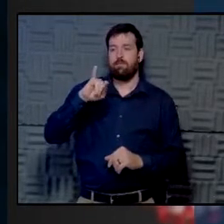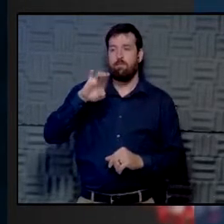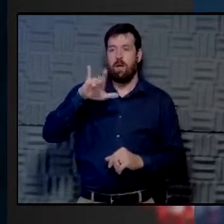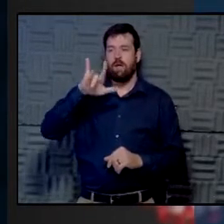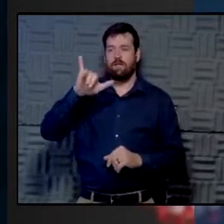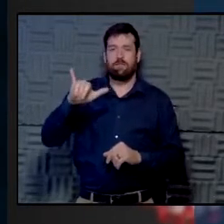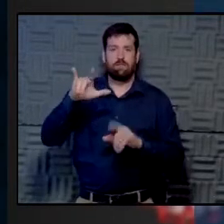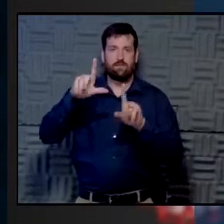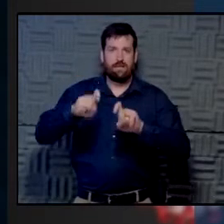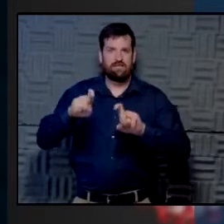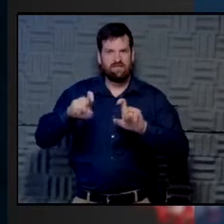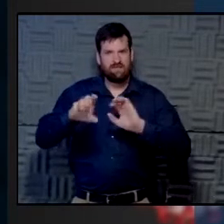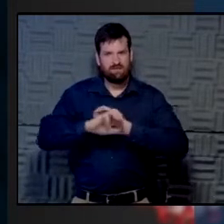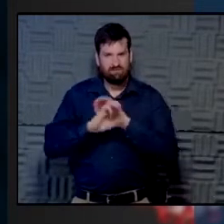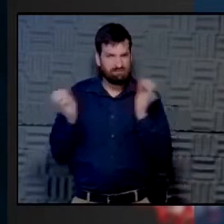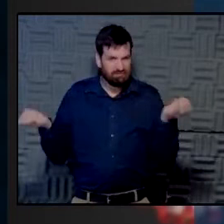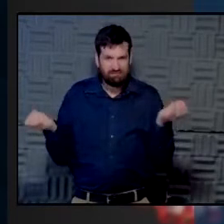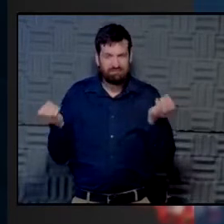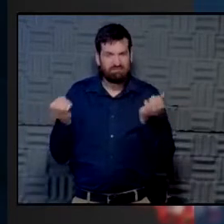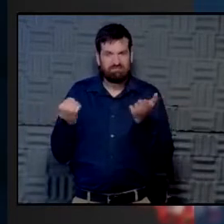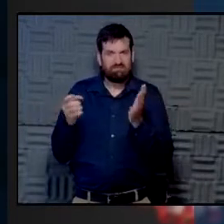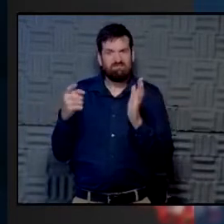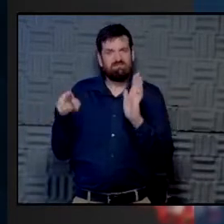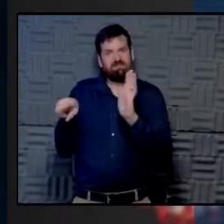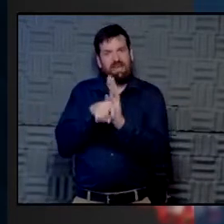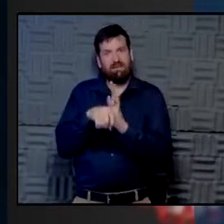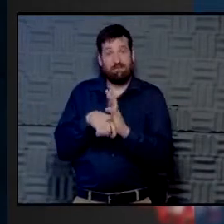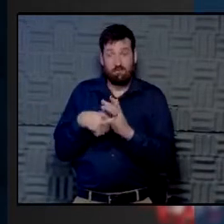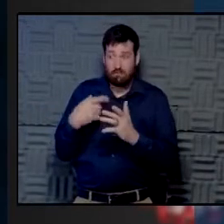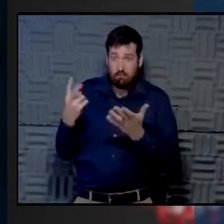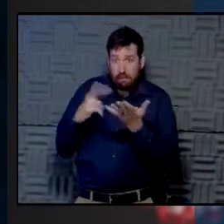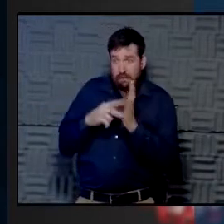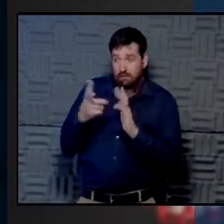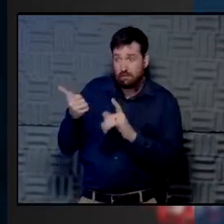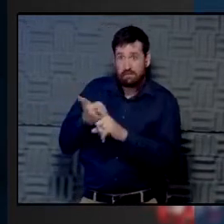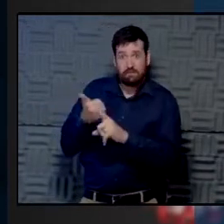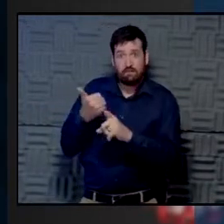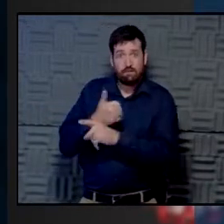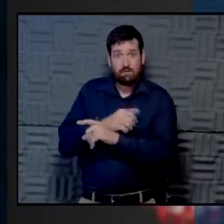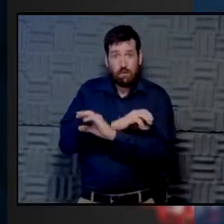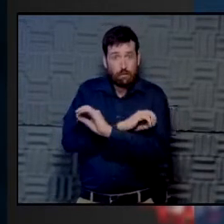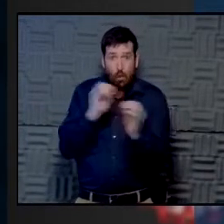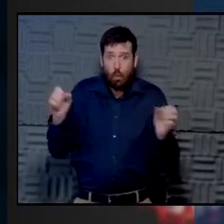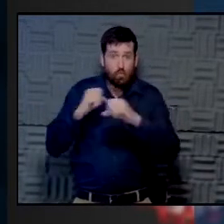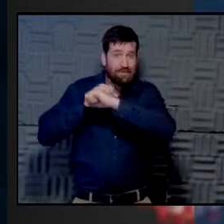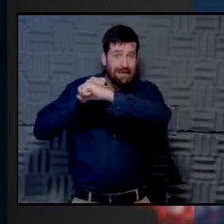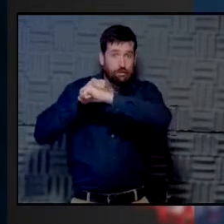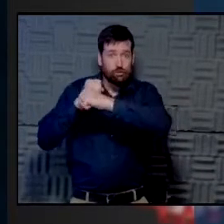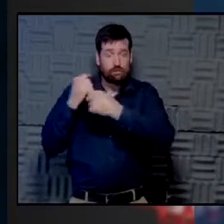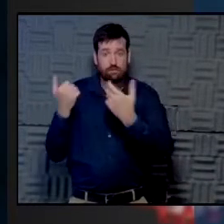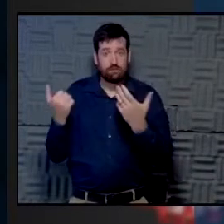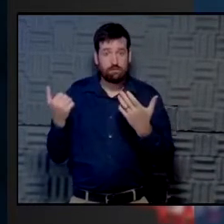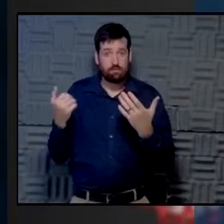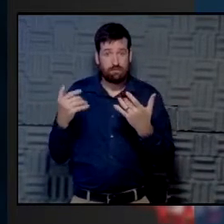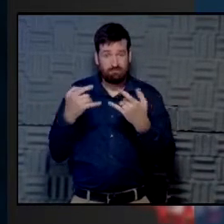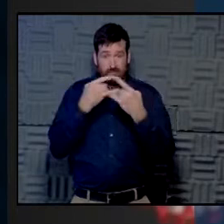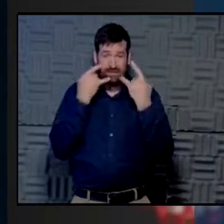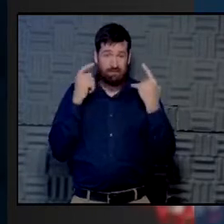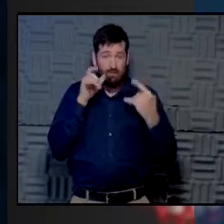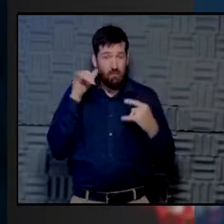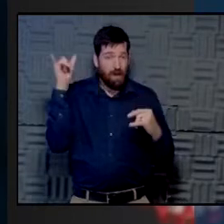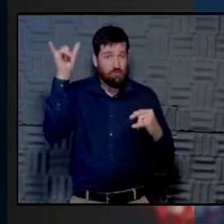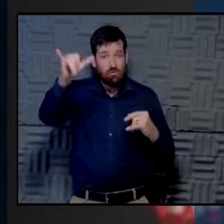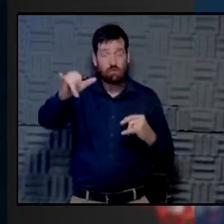it mean that she has zero protection against COVID-19 and will forever need a mask? Yeah. I think the simple answer to that is